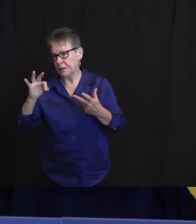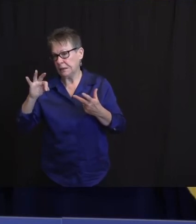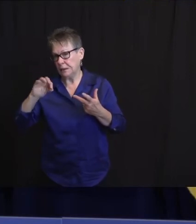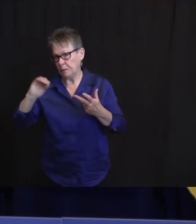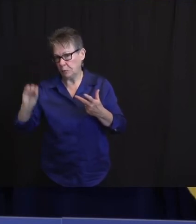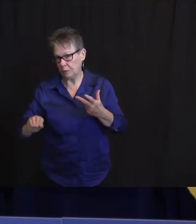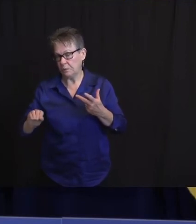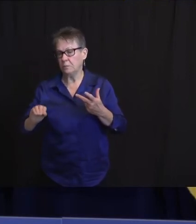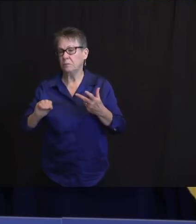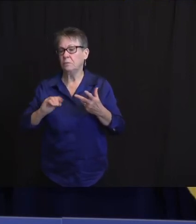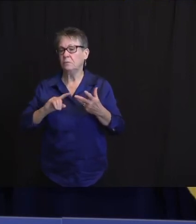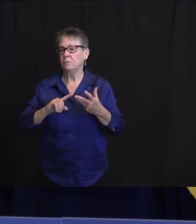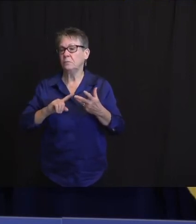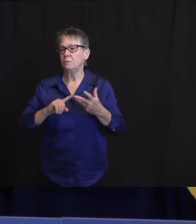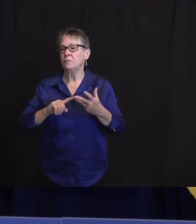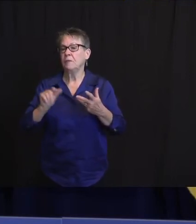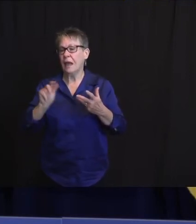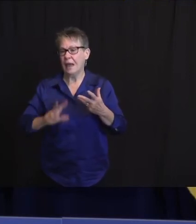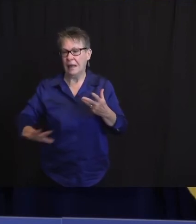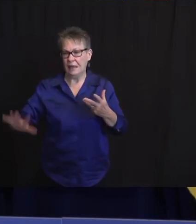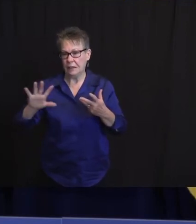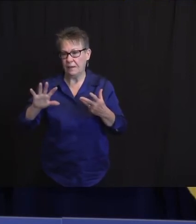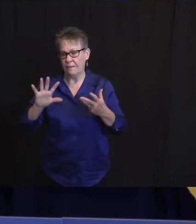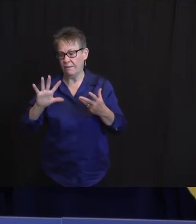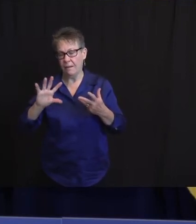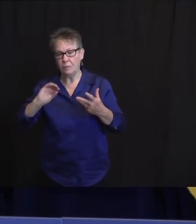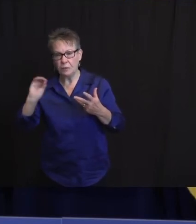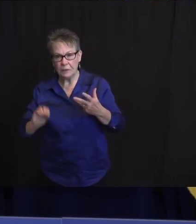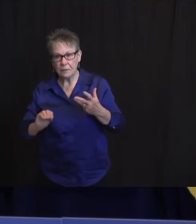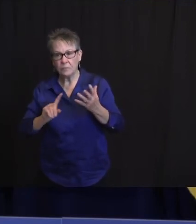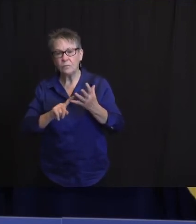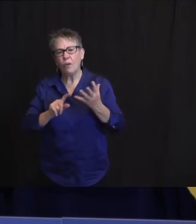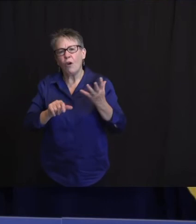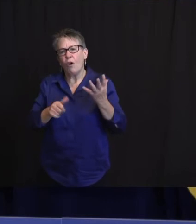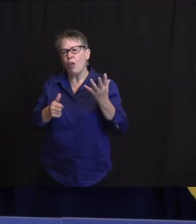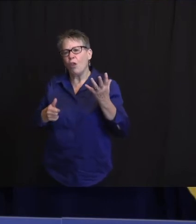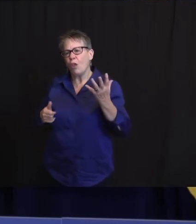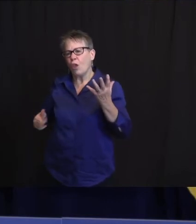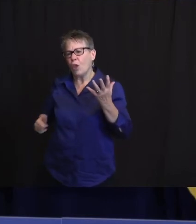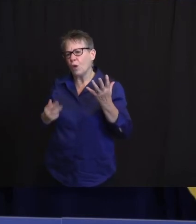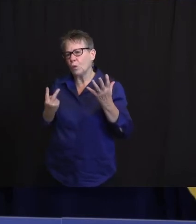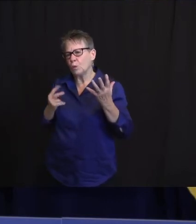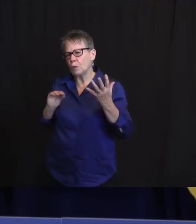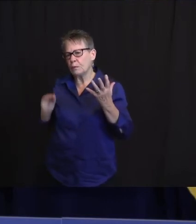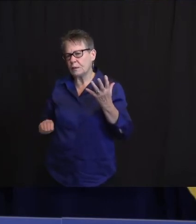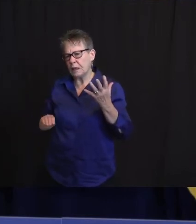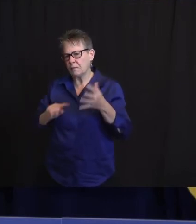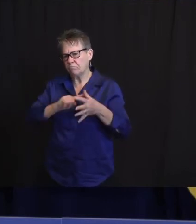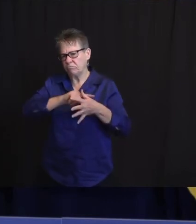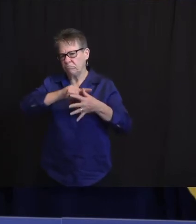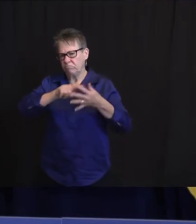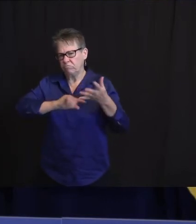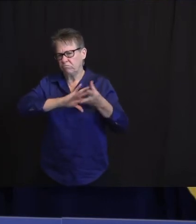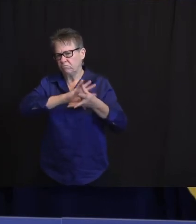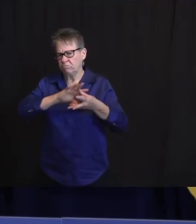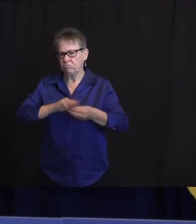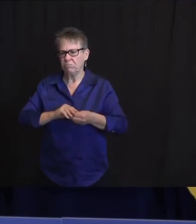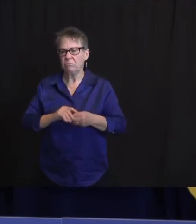19.8%, Asian 5.3%, other 2.8%. Of the deaths in our state,